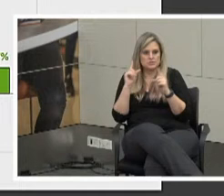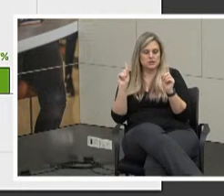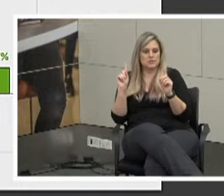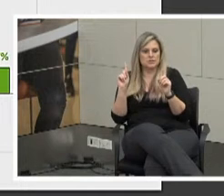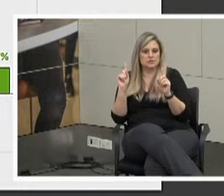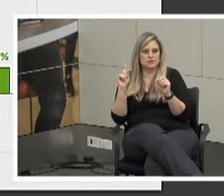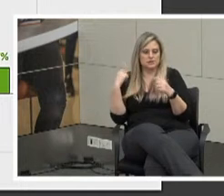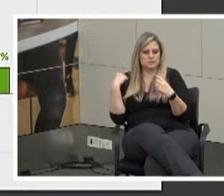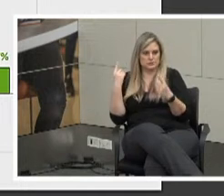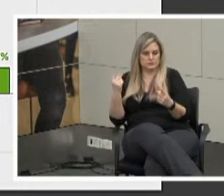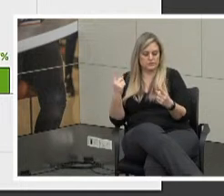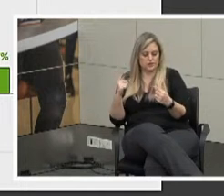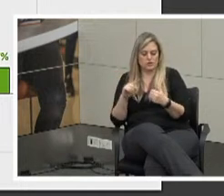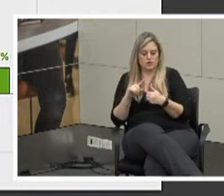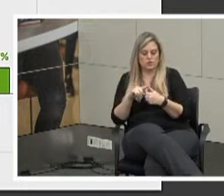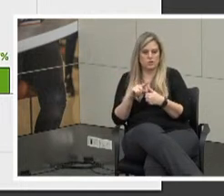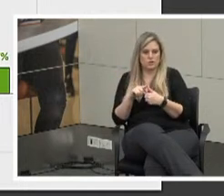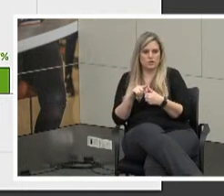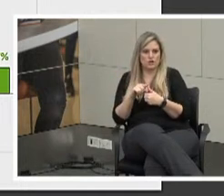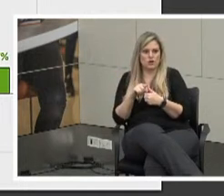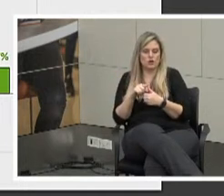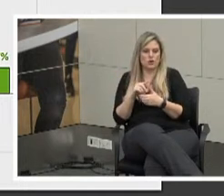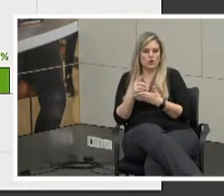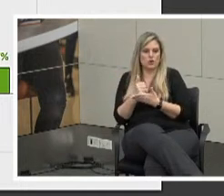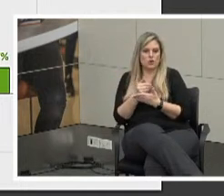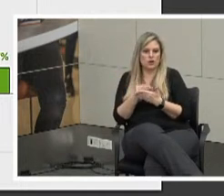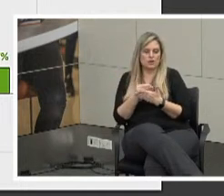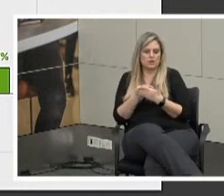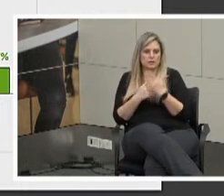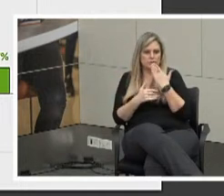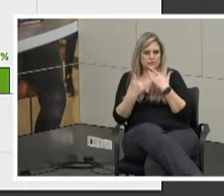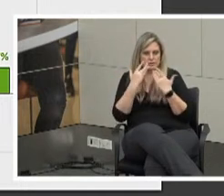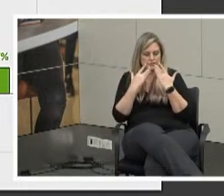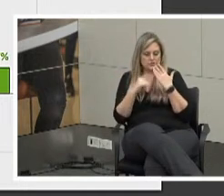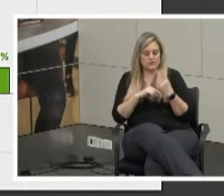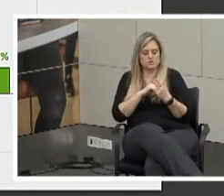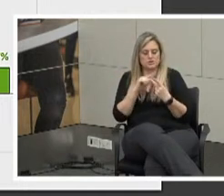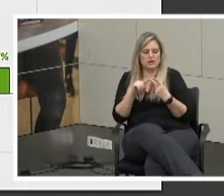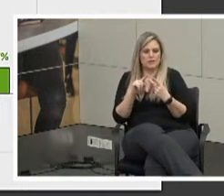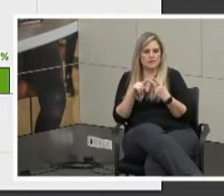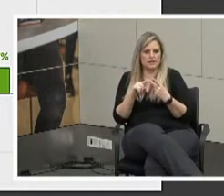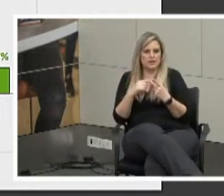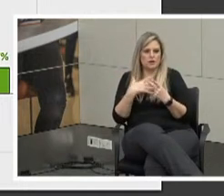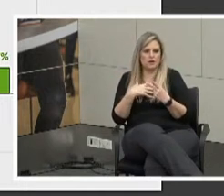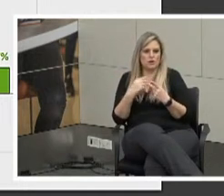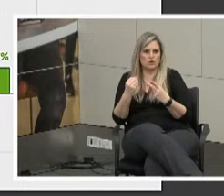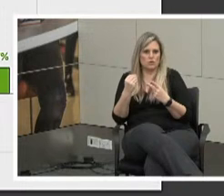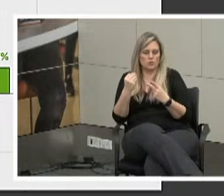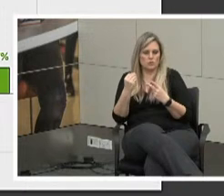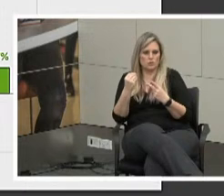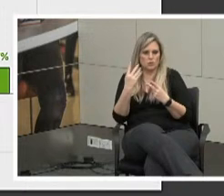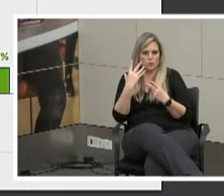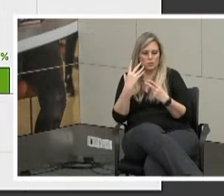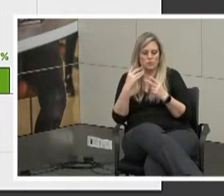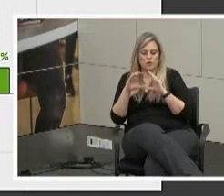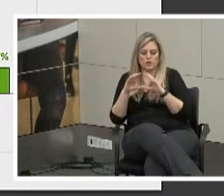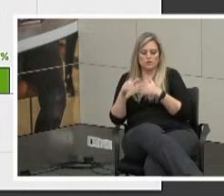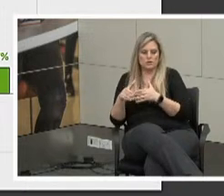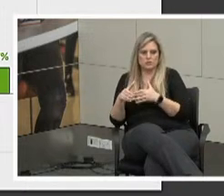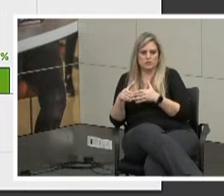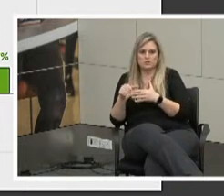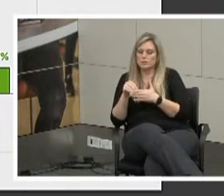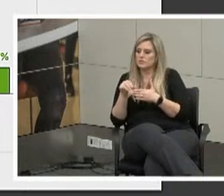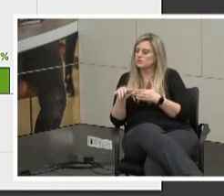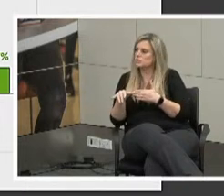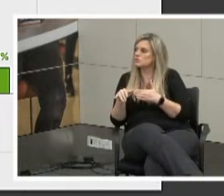the e um economically disadvantaged in our um white population which brings brings me down